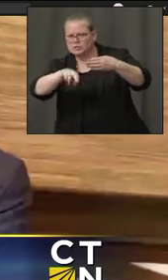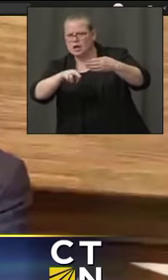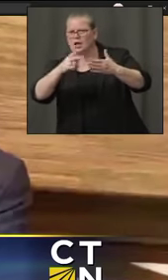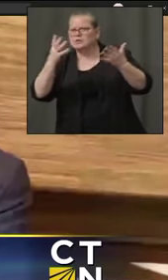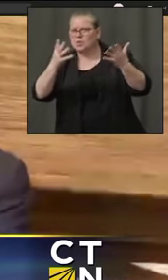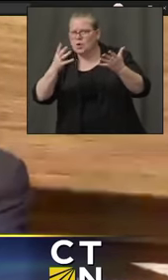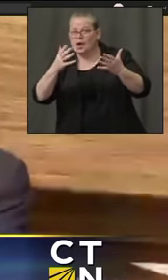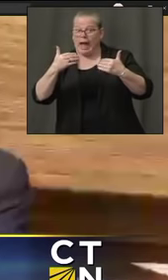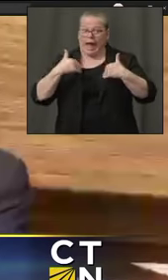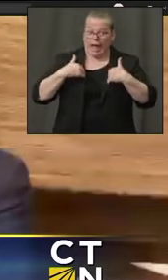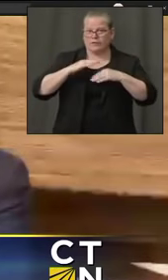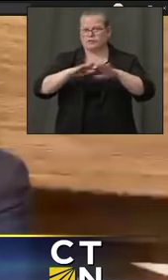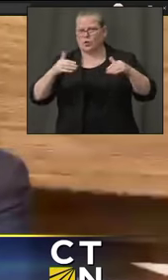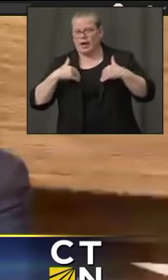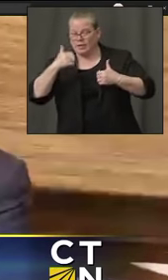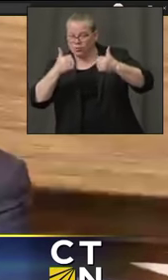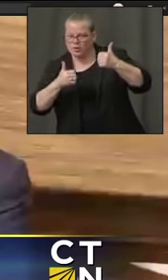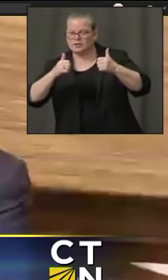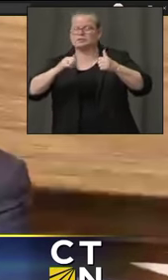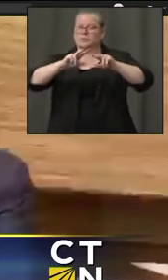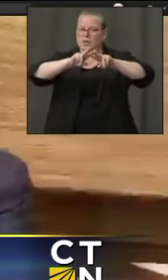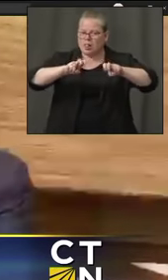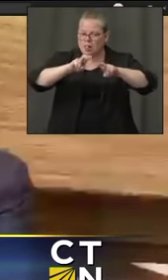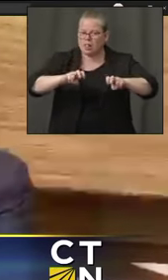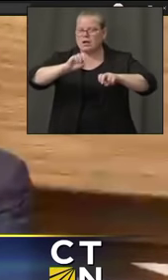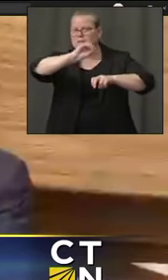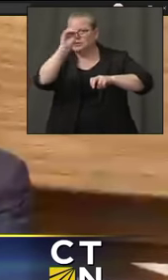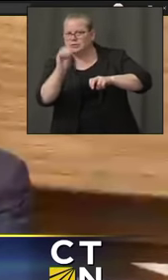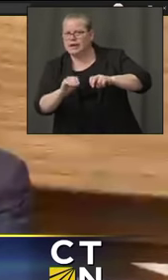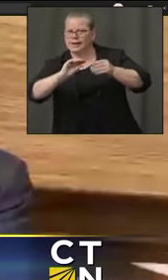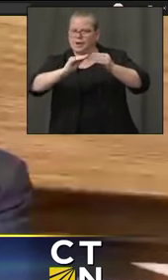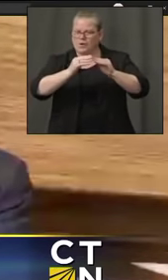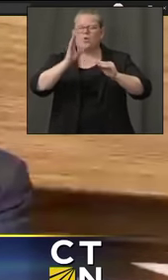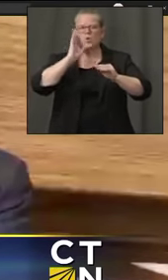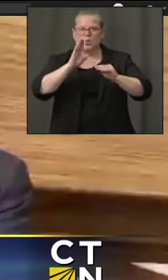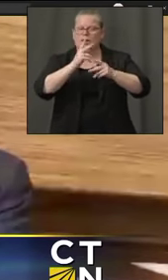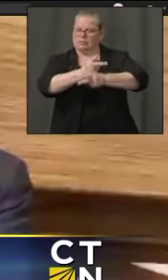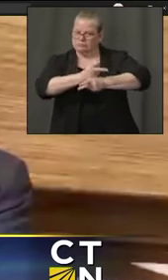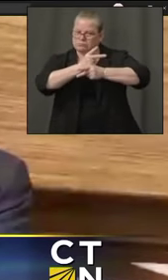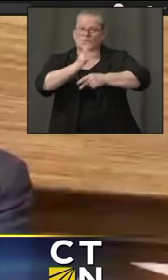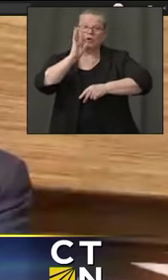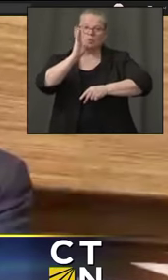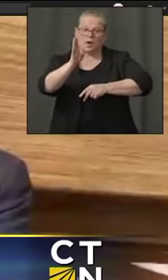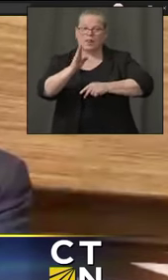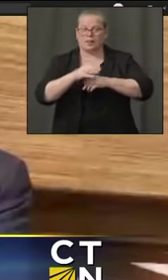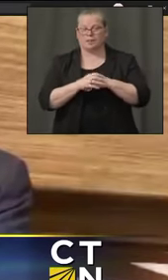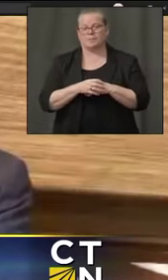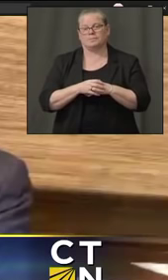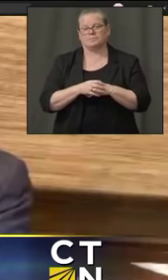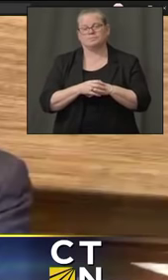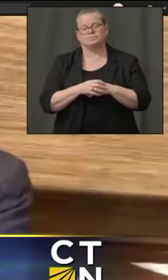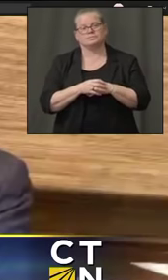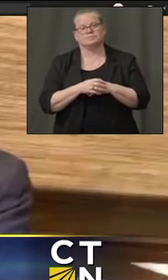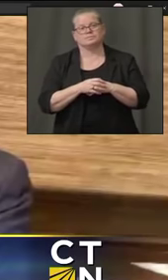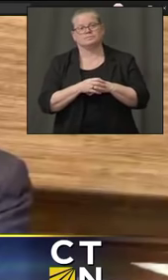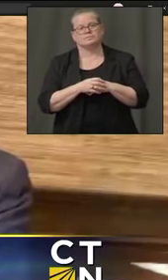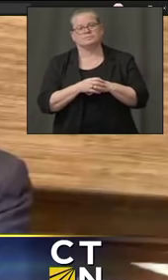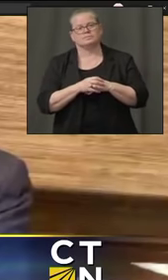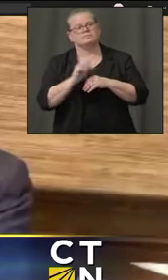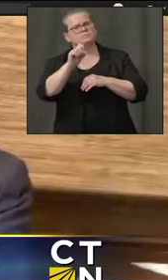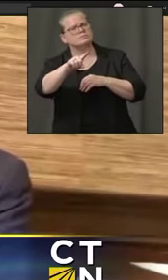phase addressing these issues. How is CVS being reimbursed for these testing?